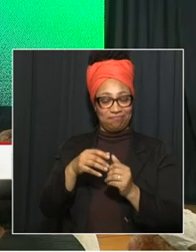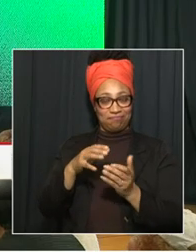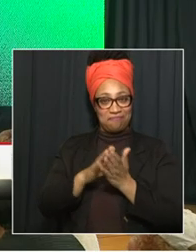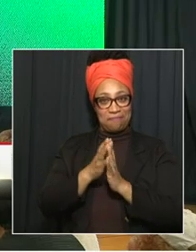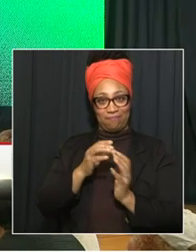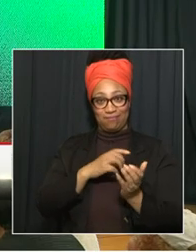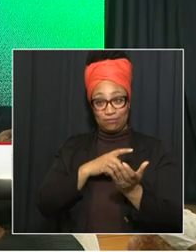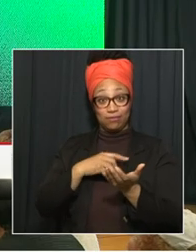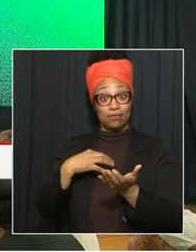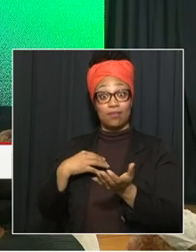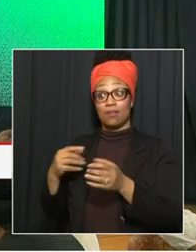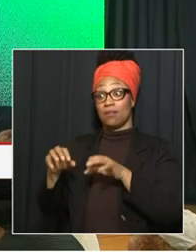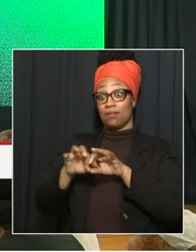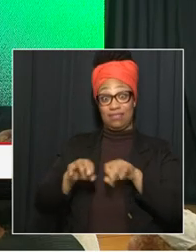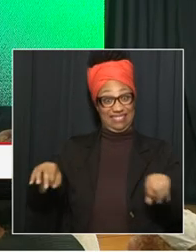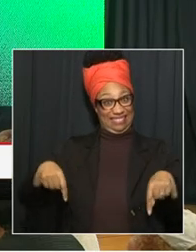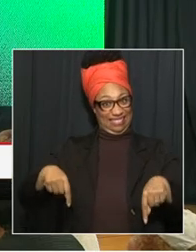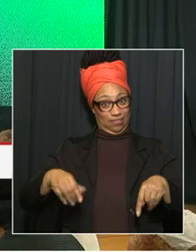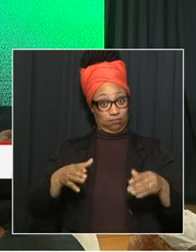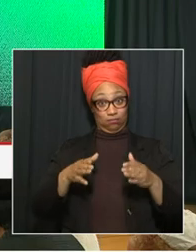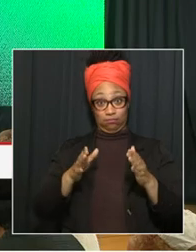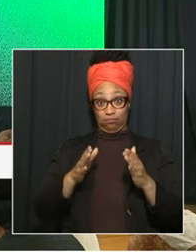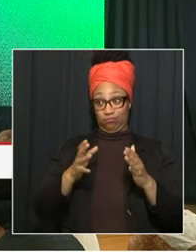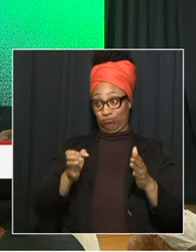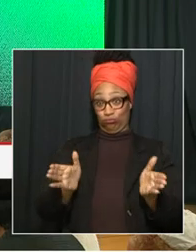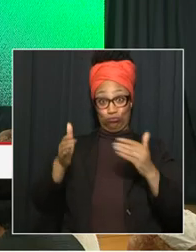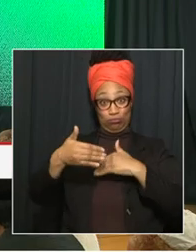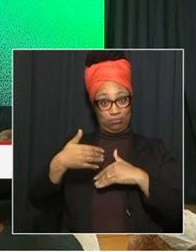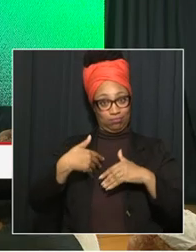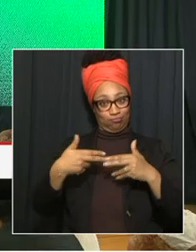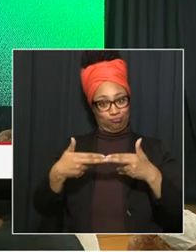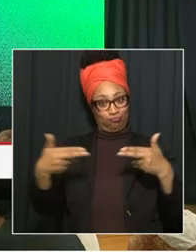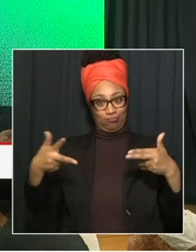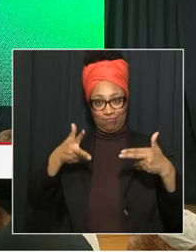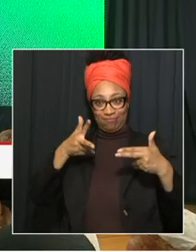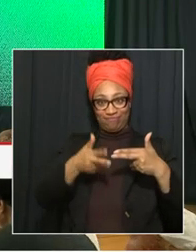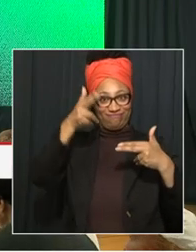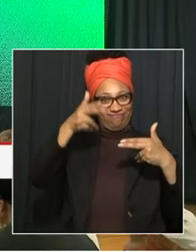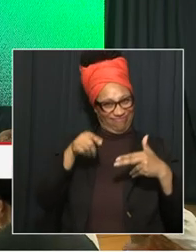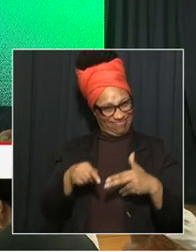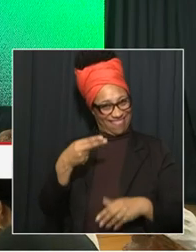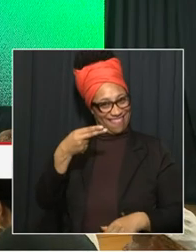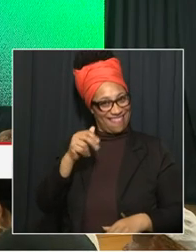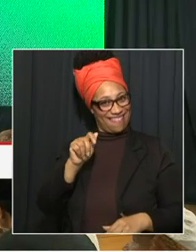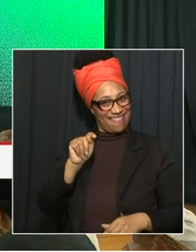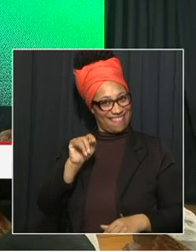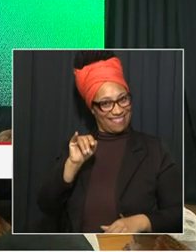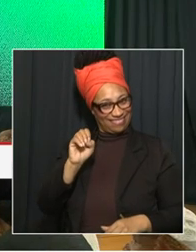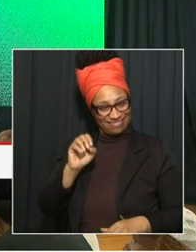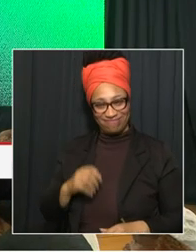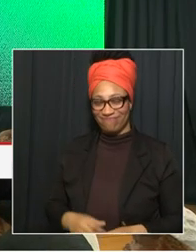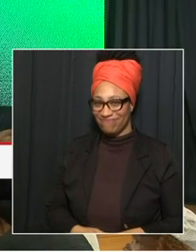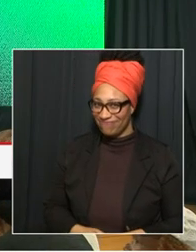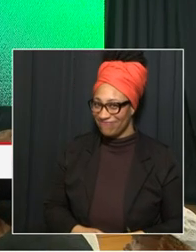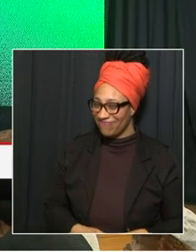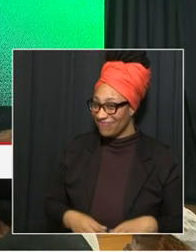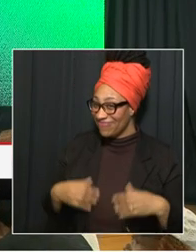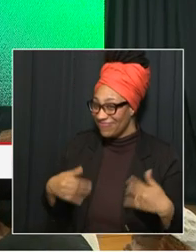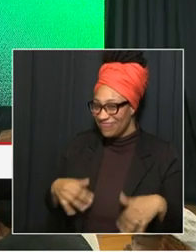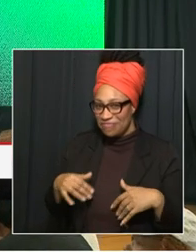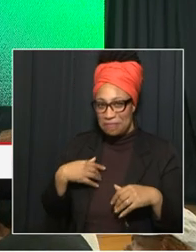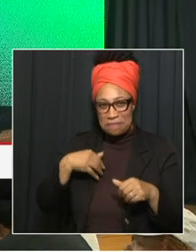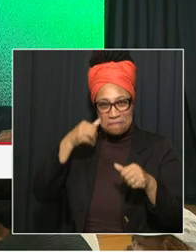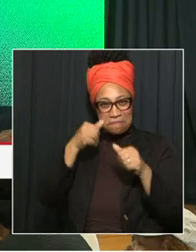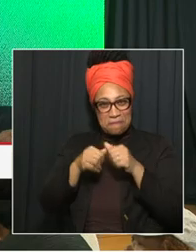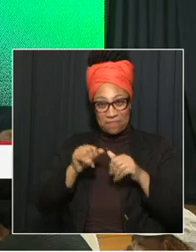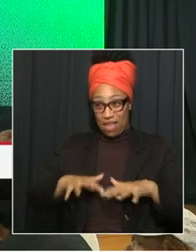Senior Wellness Center. And I know that Mayor Fenty worked hand in hand with everybody to make sure that we